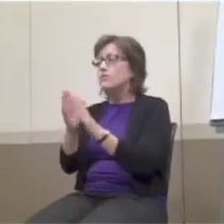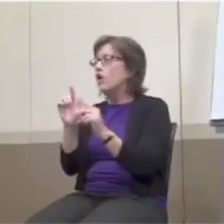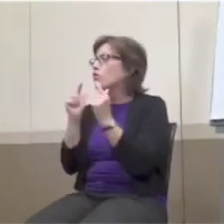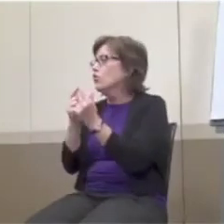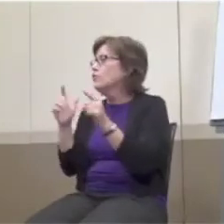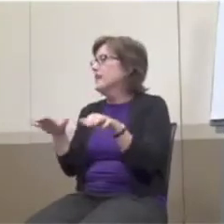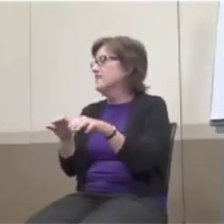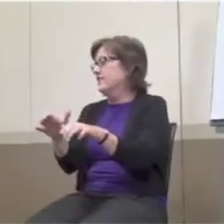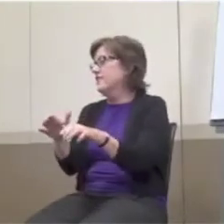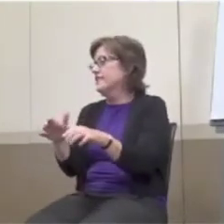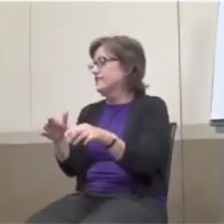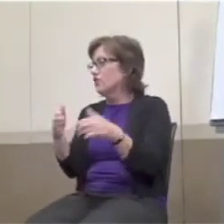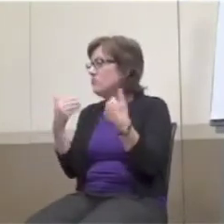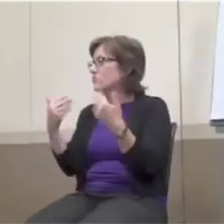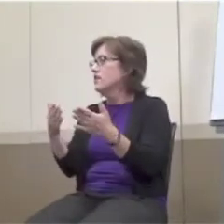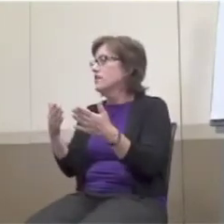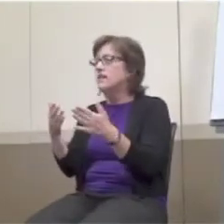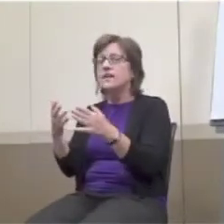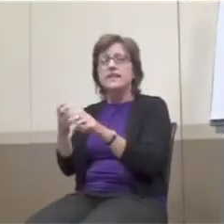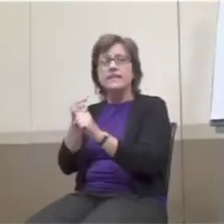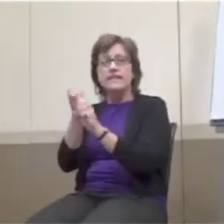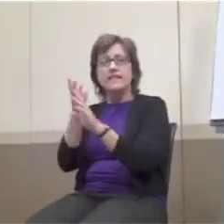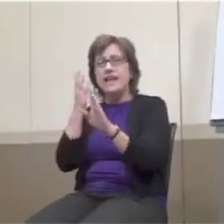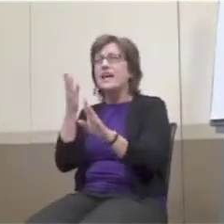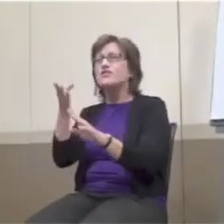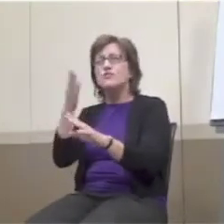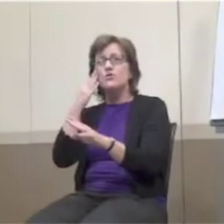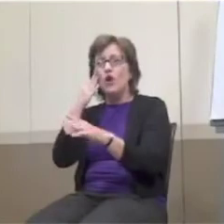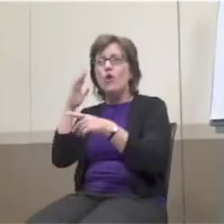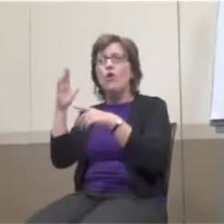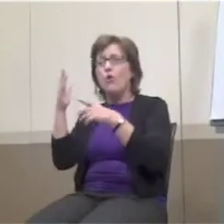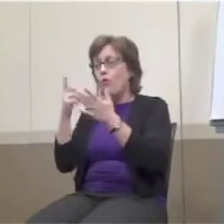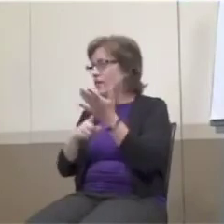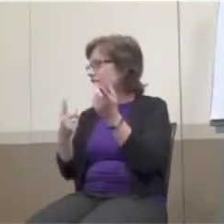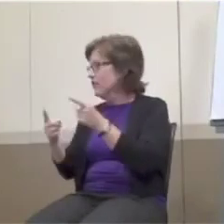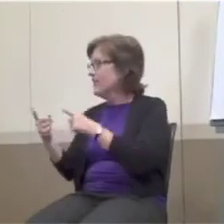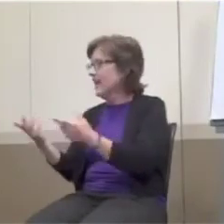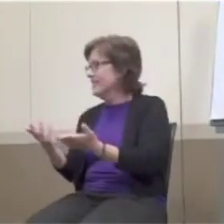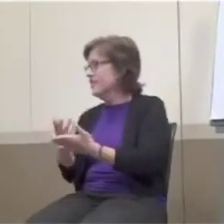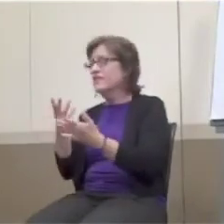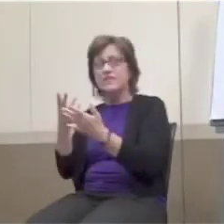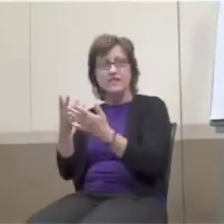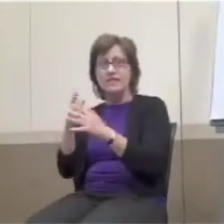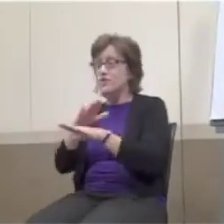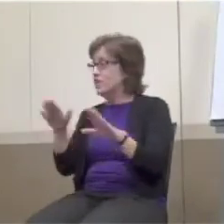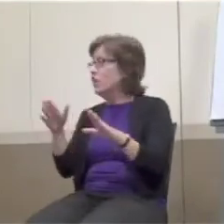group activity again. So go ahead and form a line. You know the drill here, or if you don't,